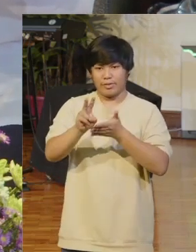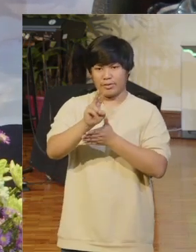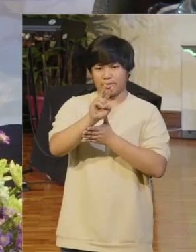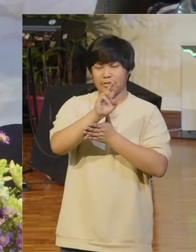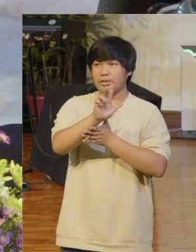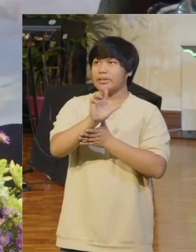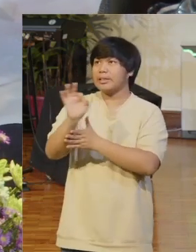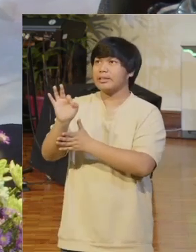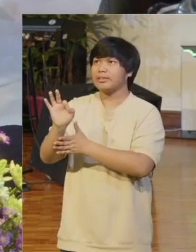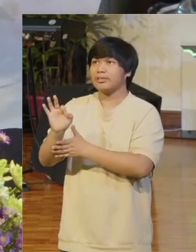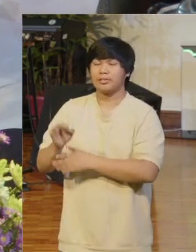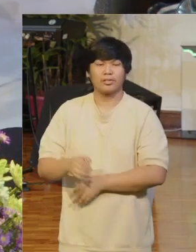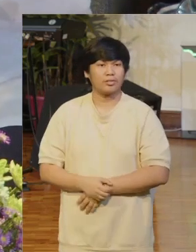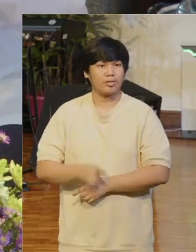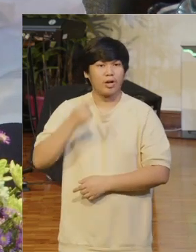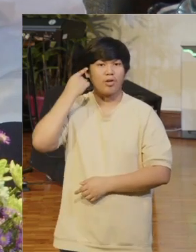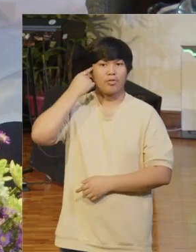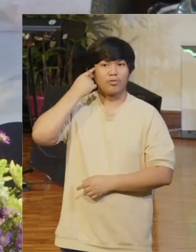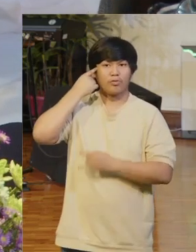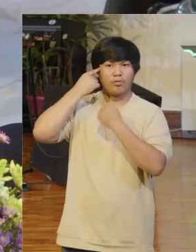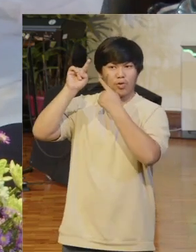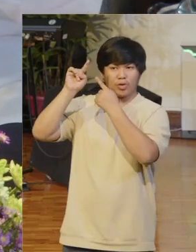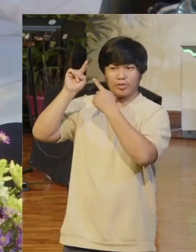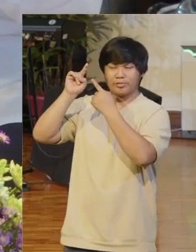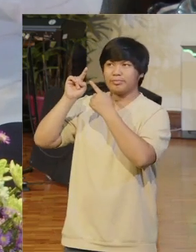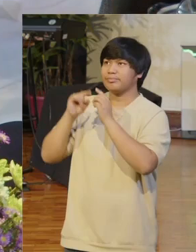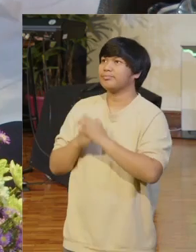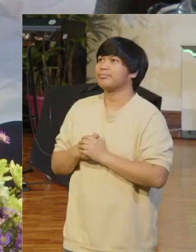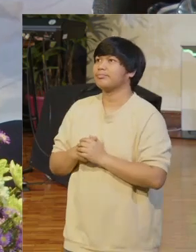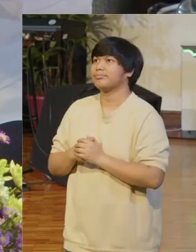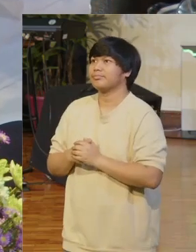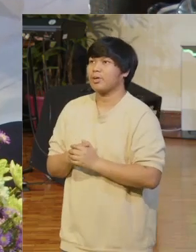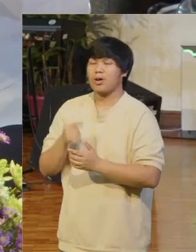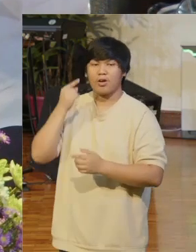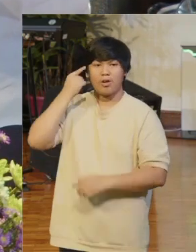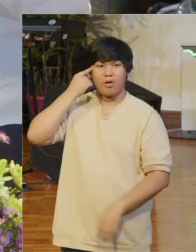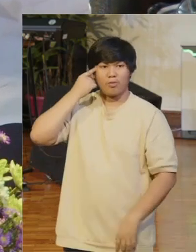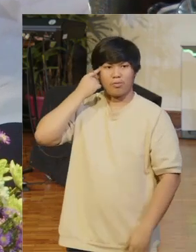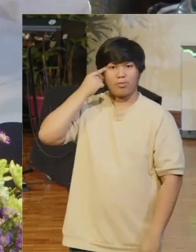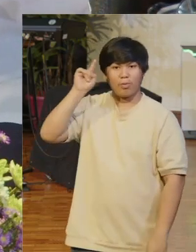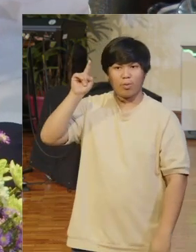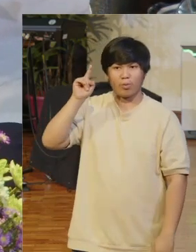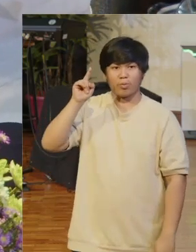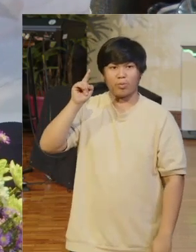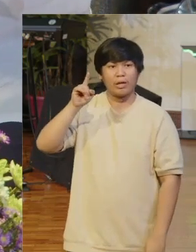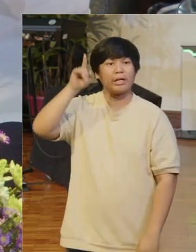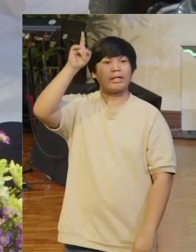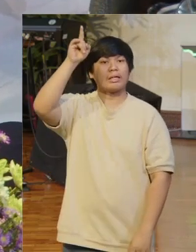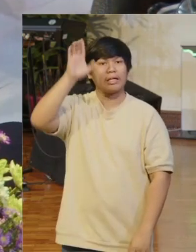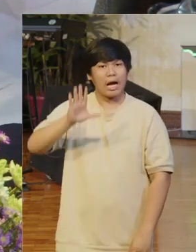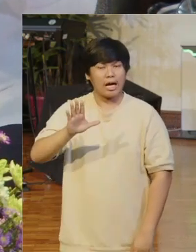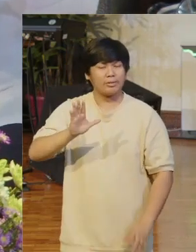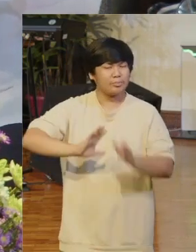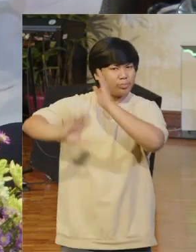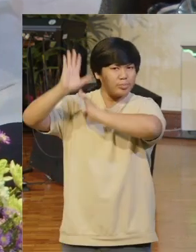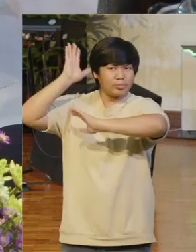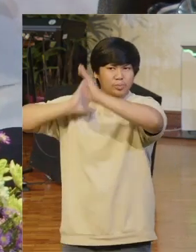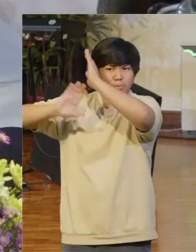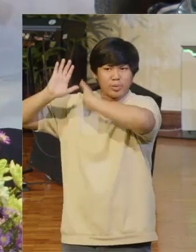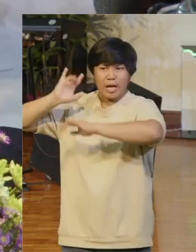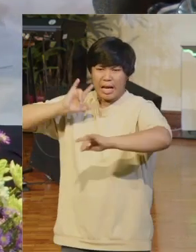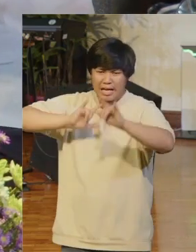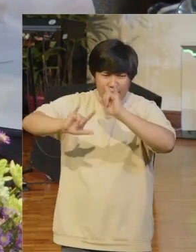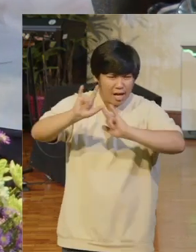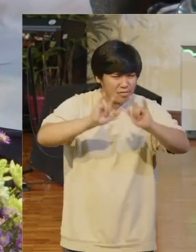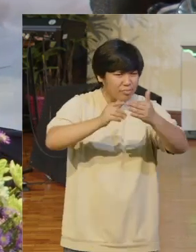For, yung salitang for, ang ibig sabihin po noon, ang susunod, paliwanag. For those whom He foreknew, binahal